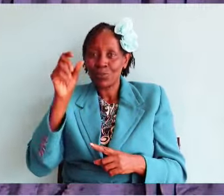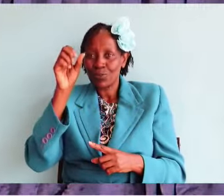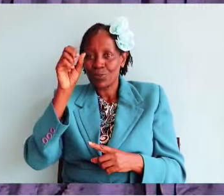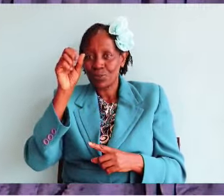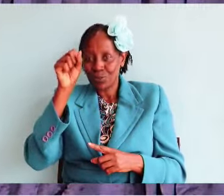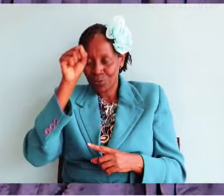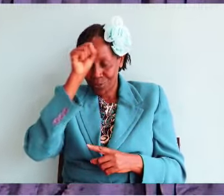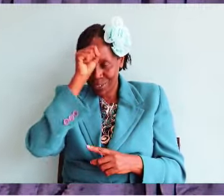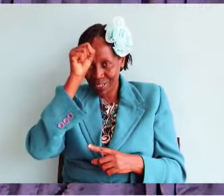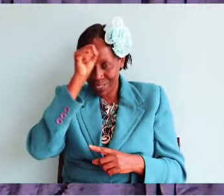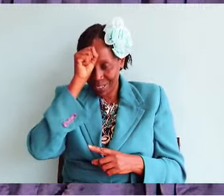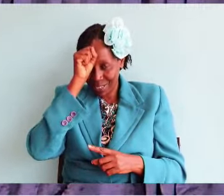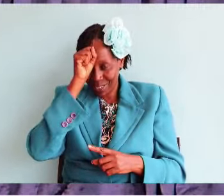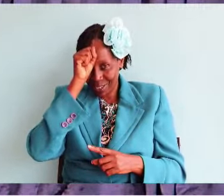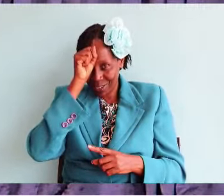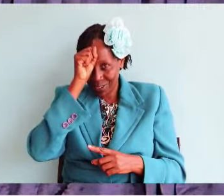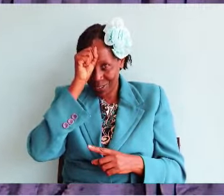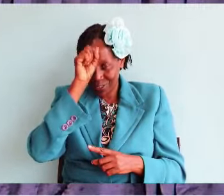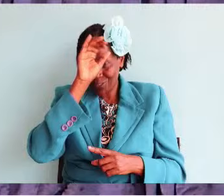are perishing.